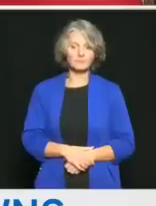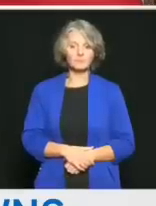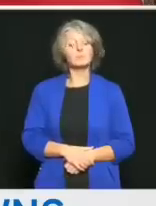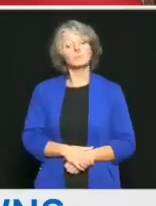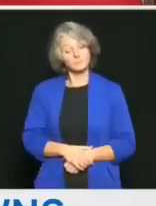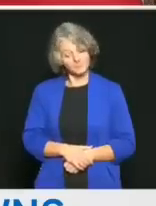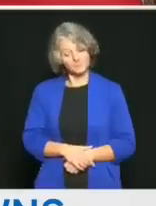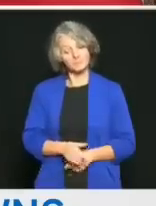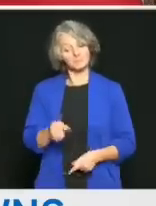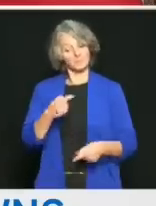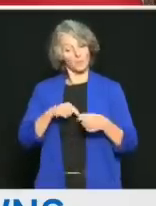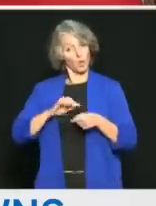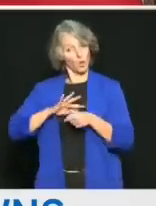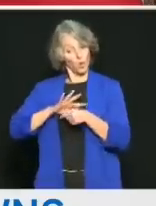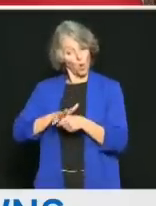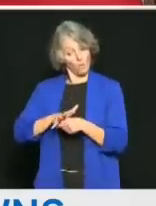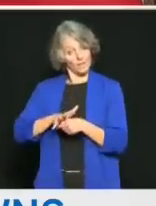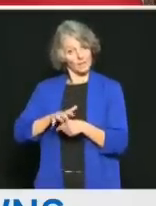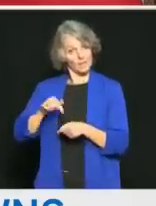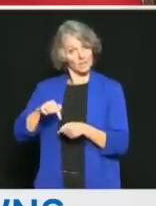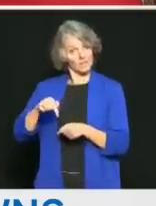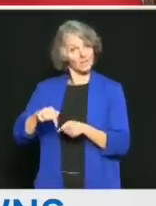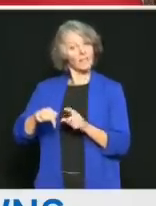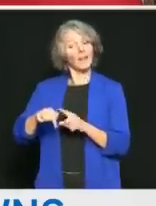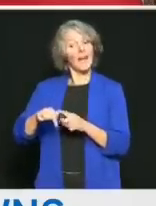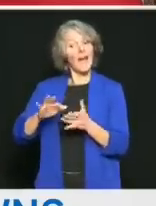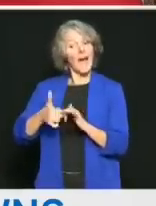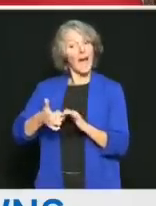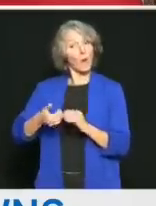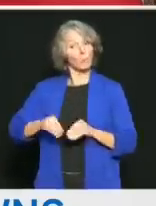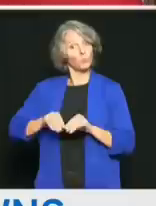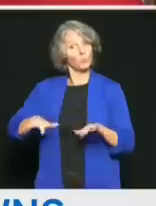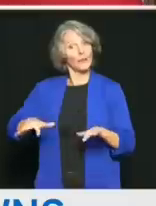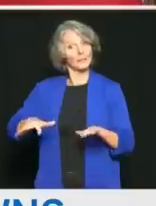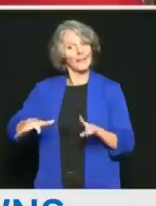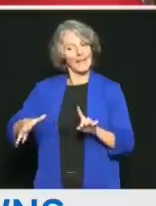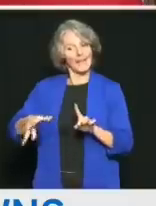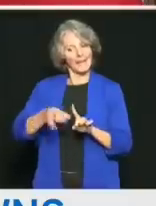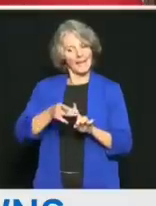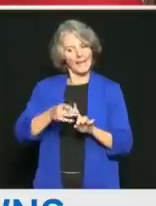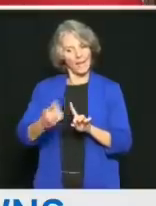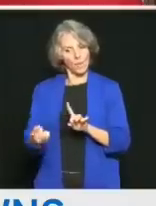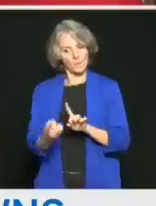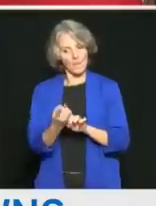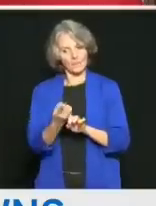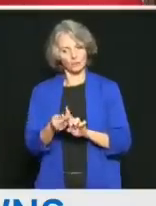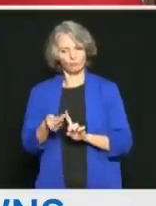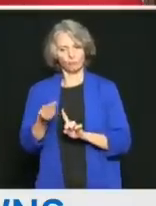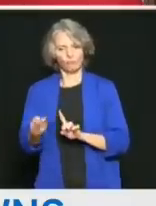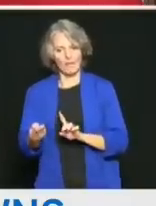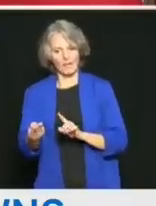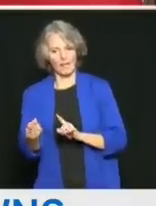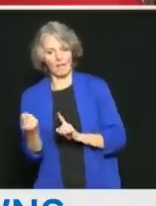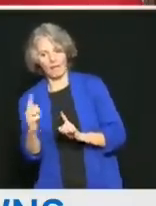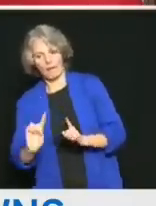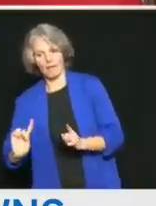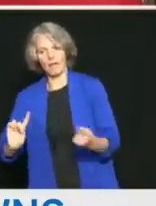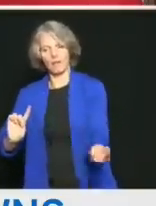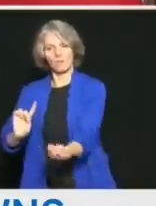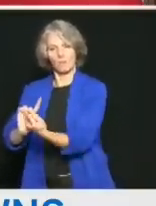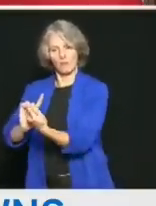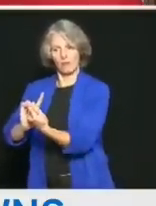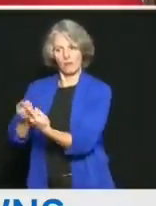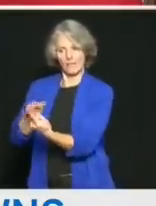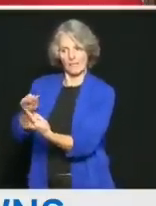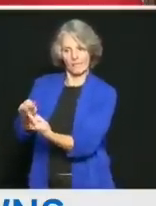COVID is that this is a social virus. It's a virus that thrives when people are